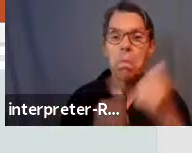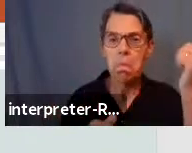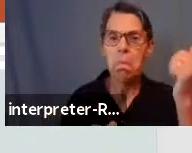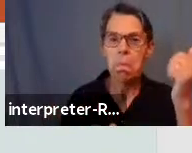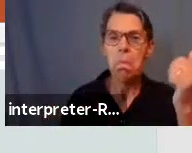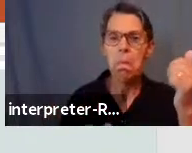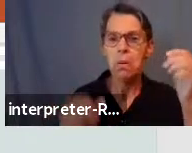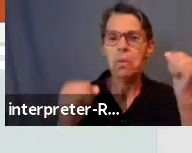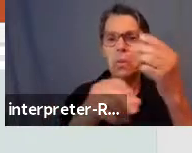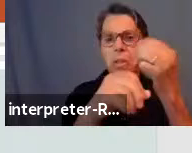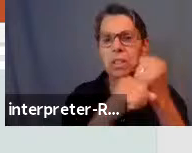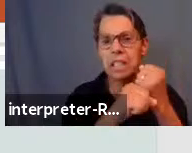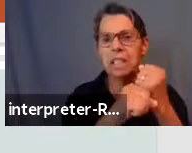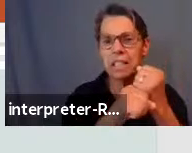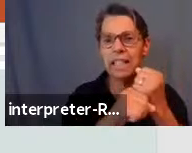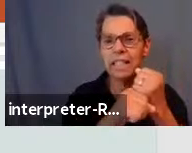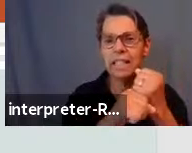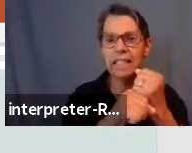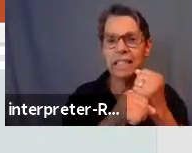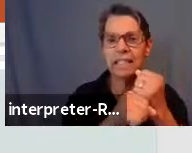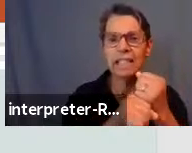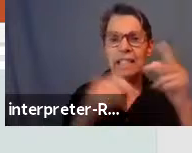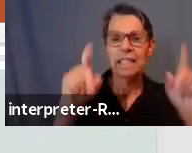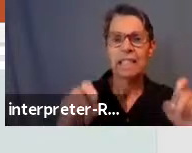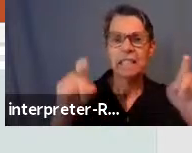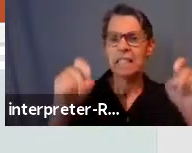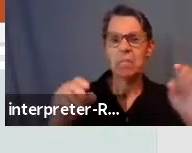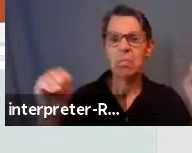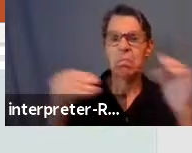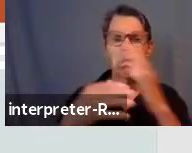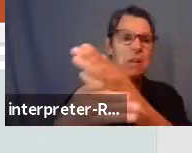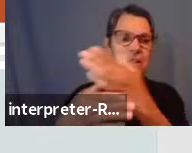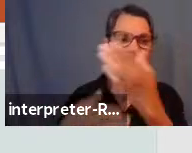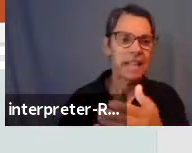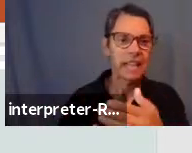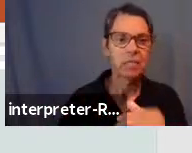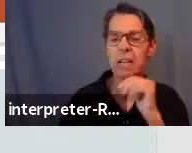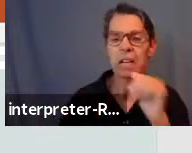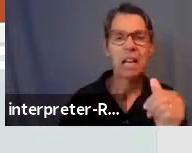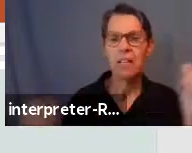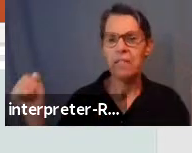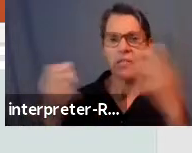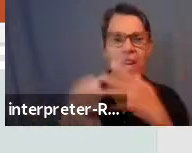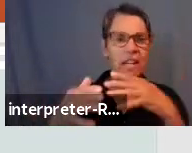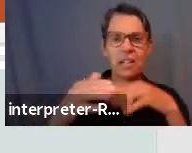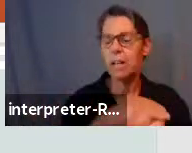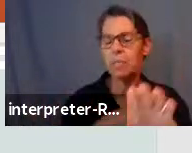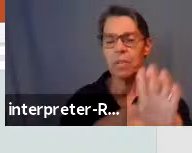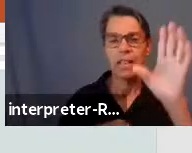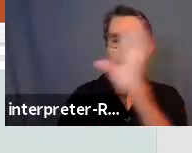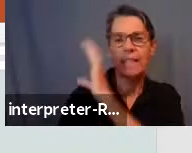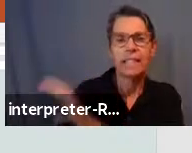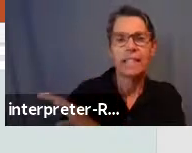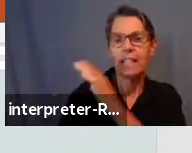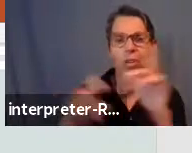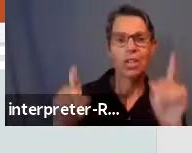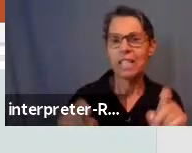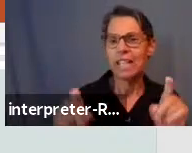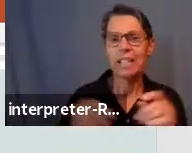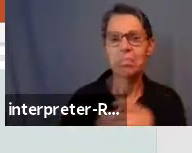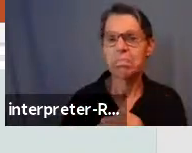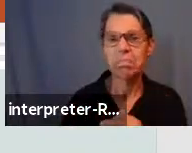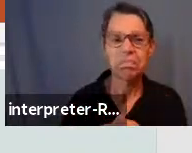that we provided testing. There wasn't concerns with coming to the clinic to actually get tested. There were